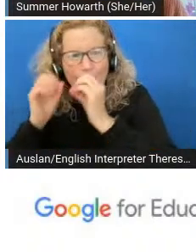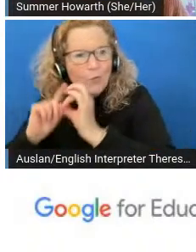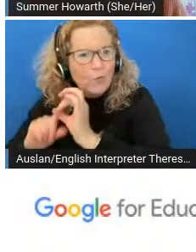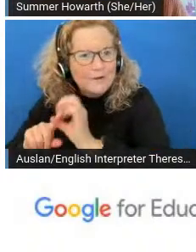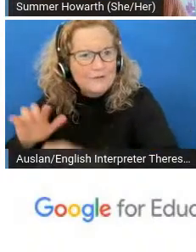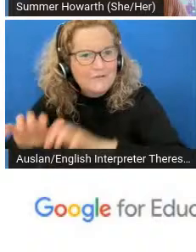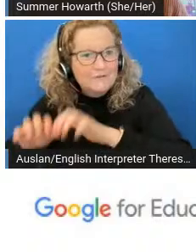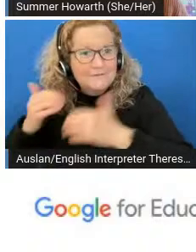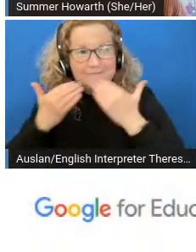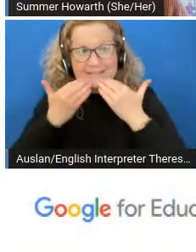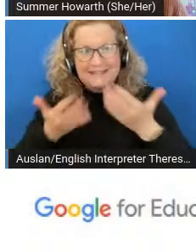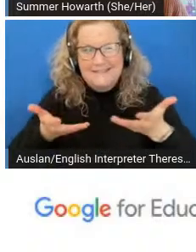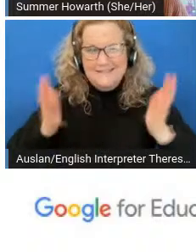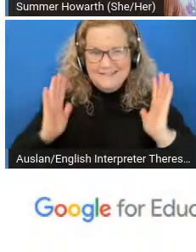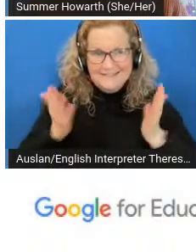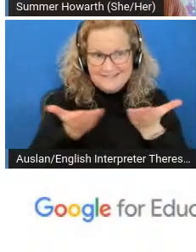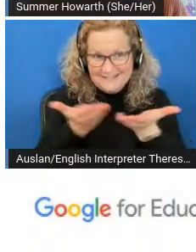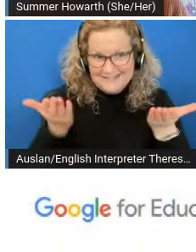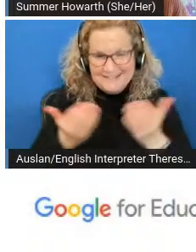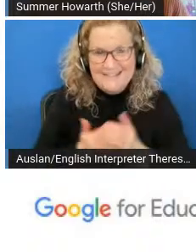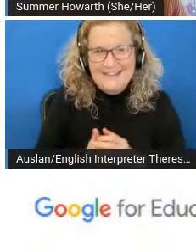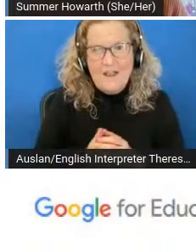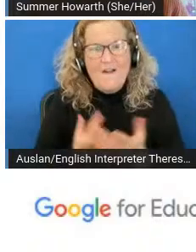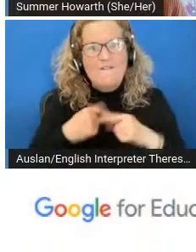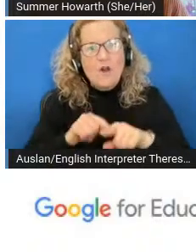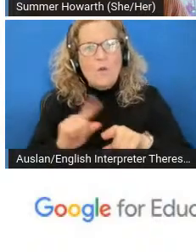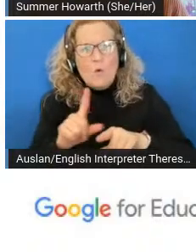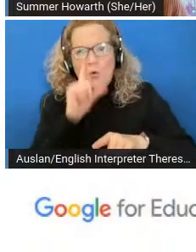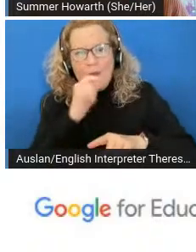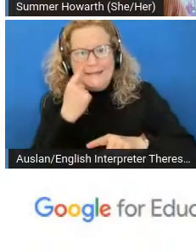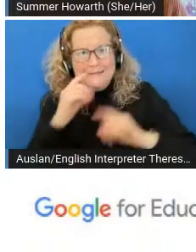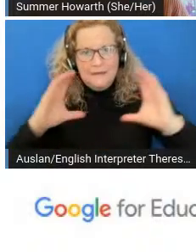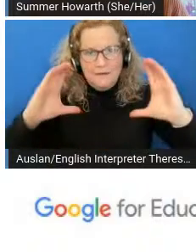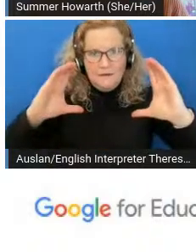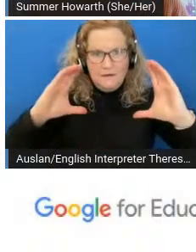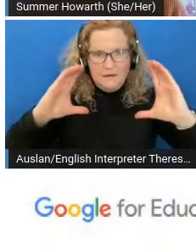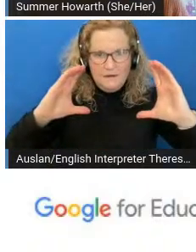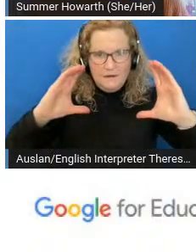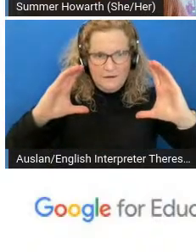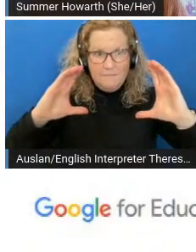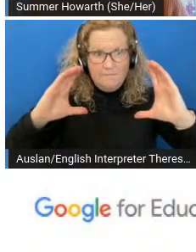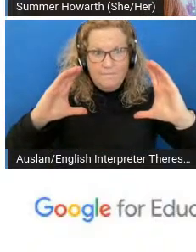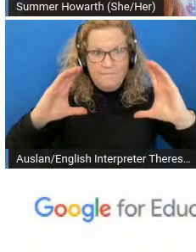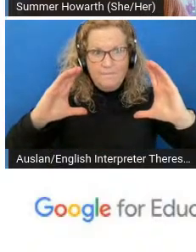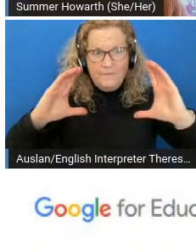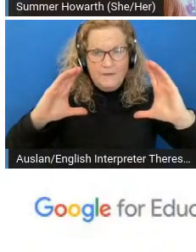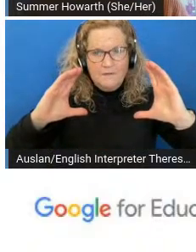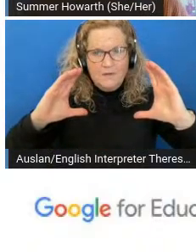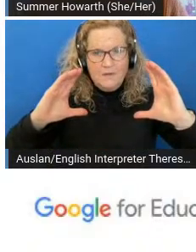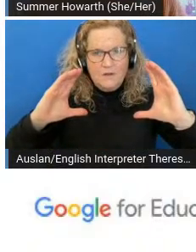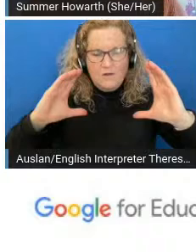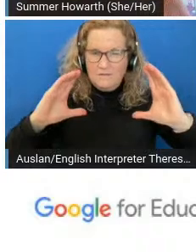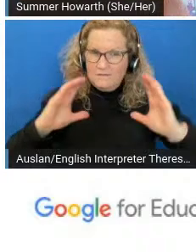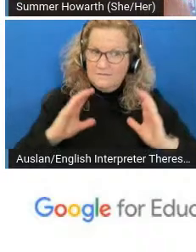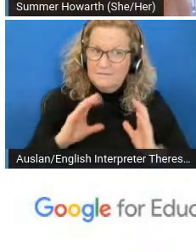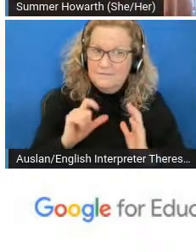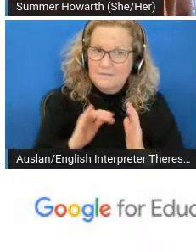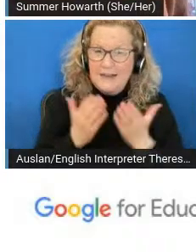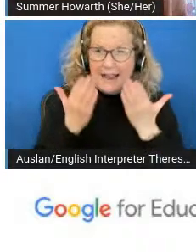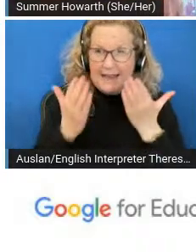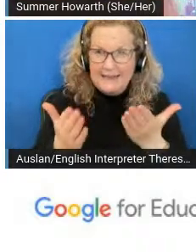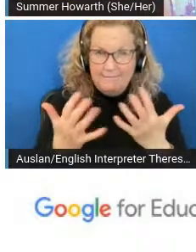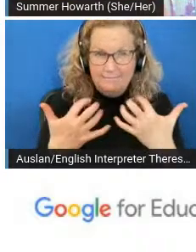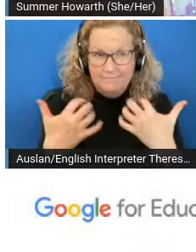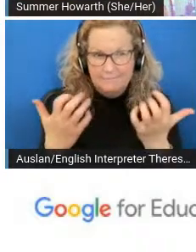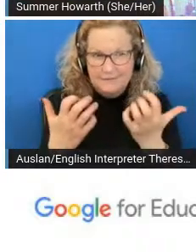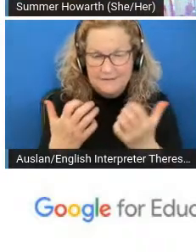ask, based on what they see on the screen right now. So the pressure is on, Summer. The pressure is on. I mean,